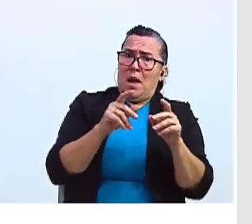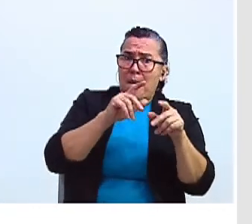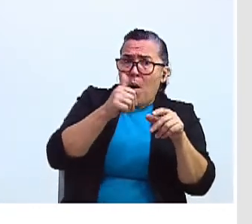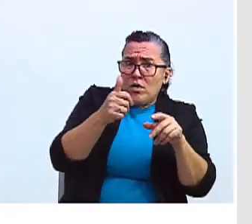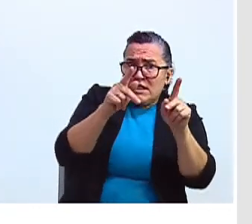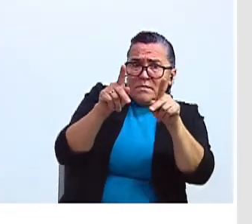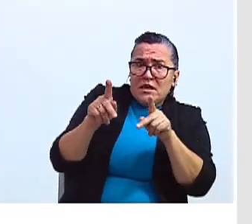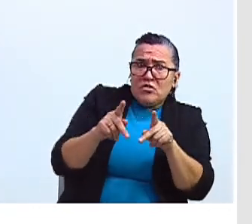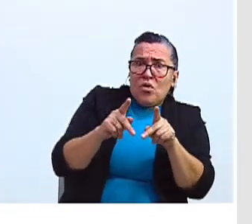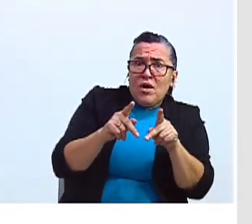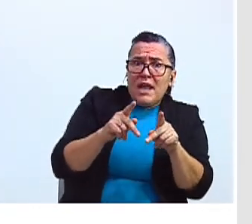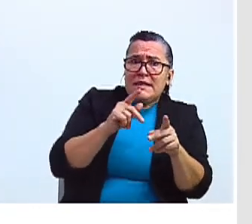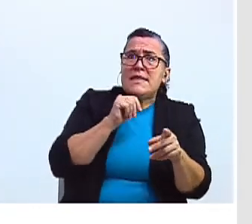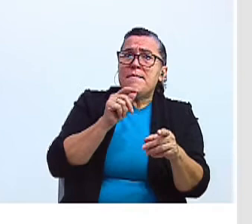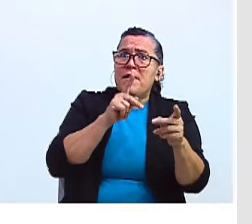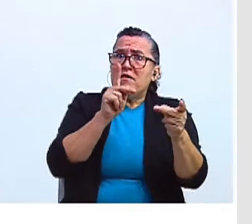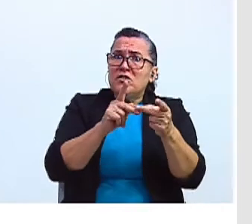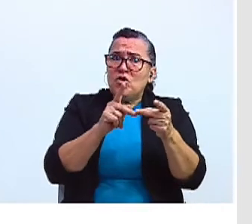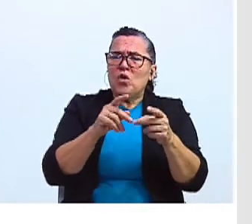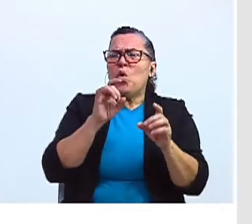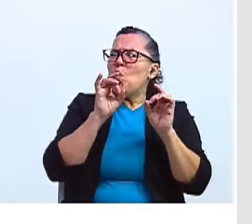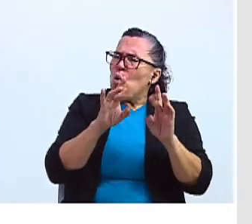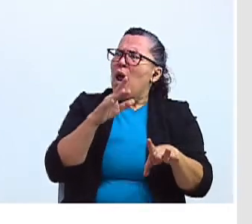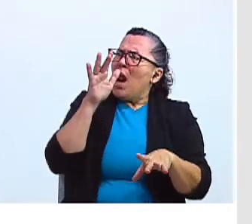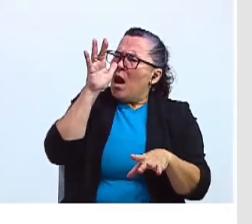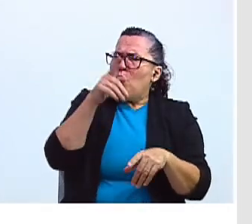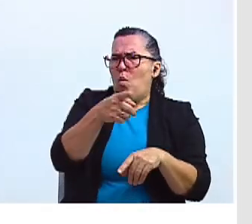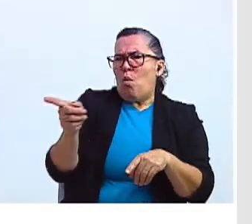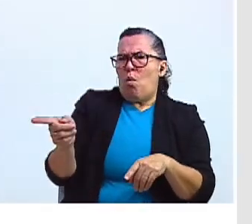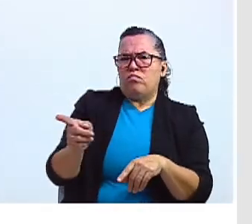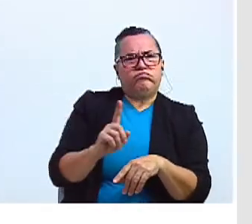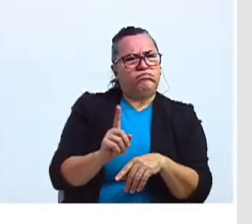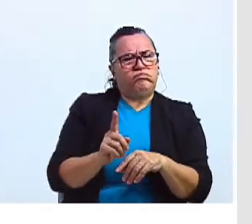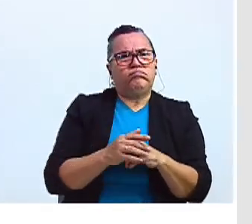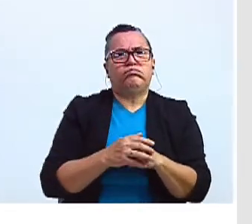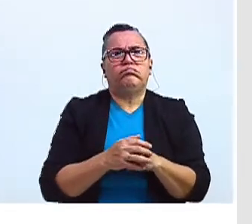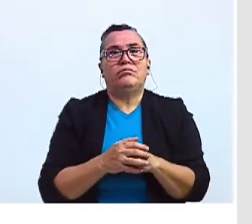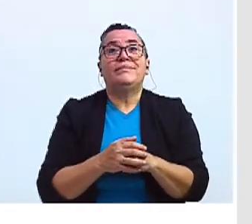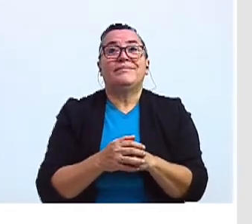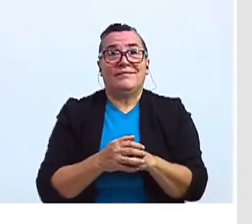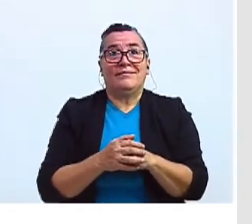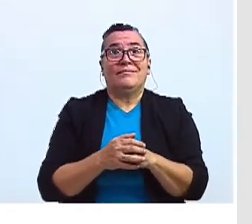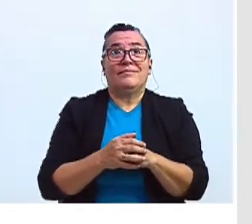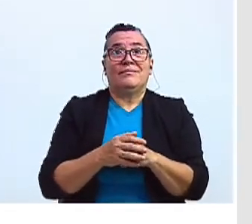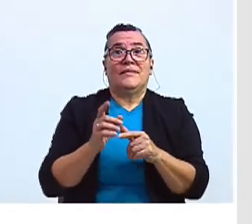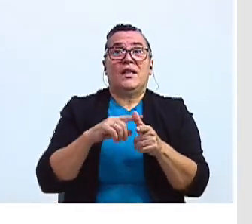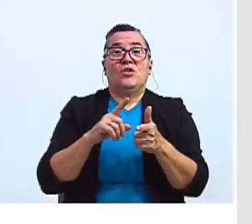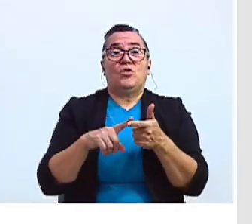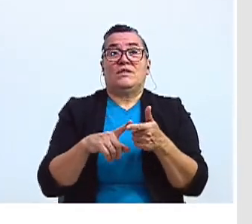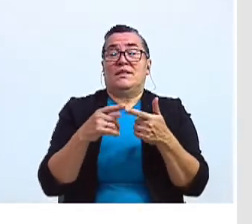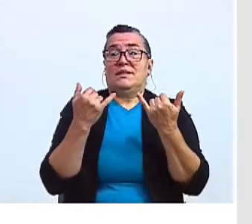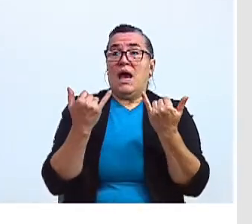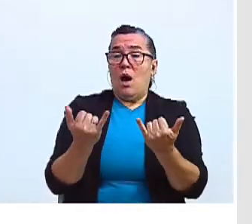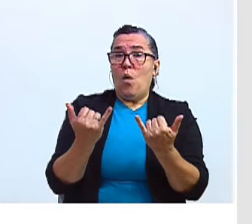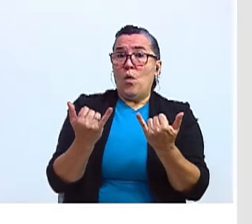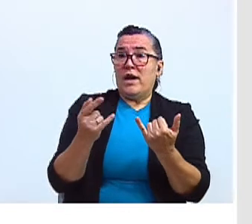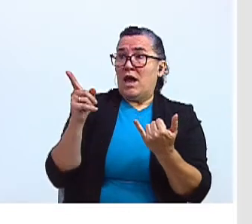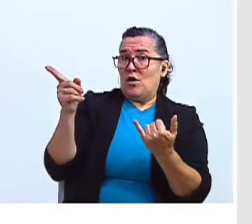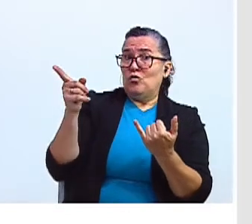fun of. Okay, so now that you